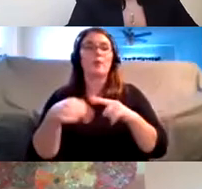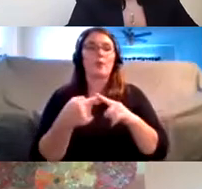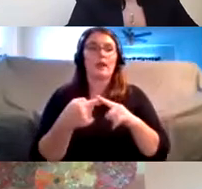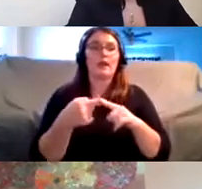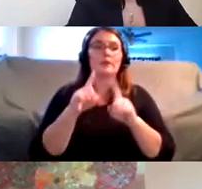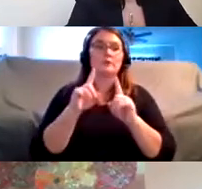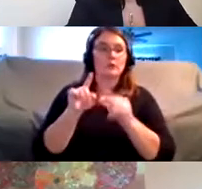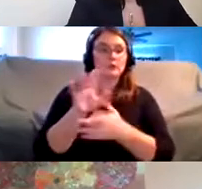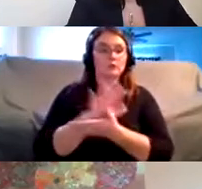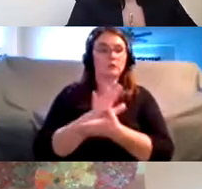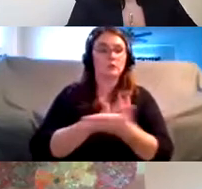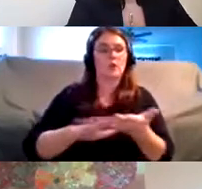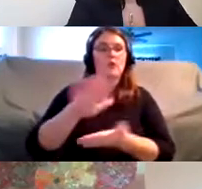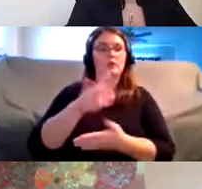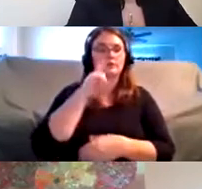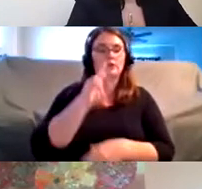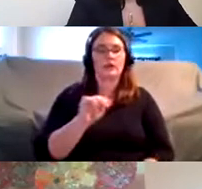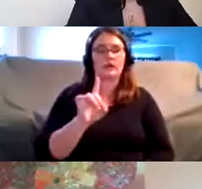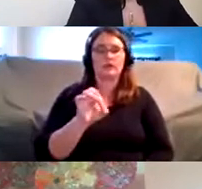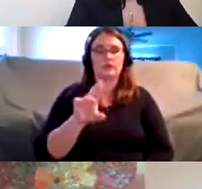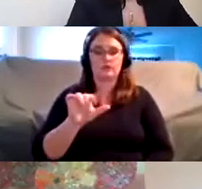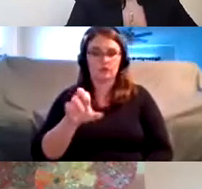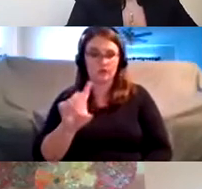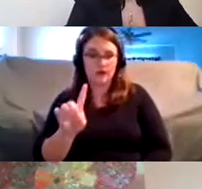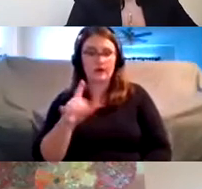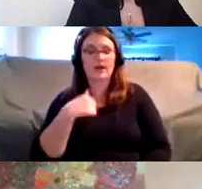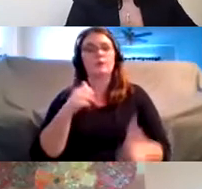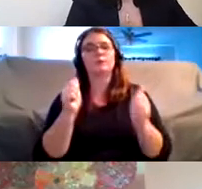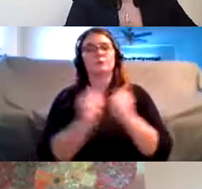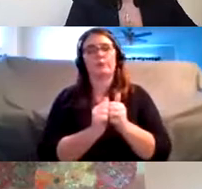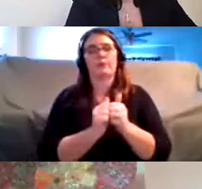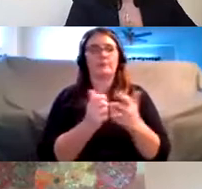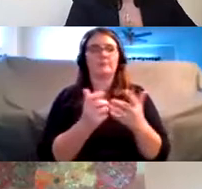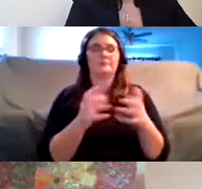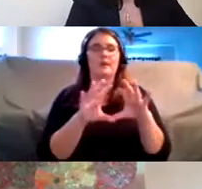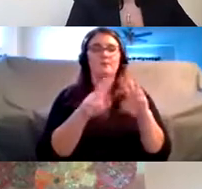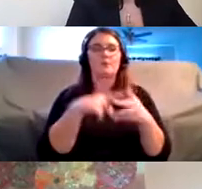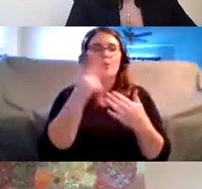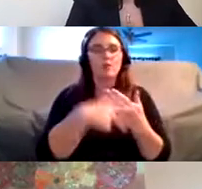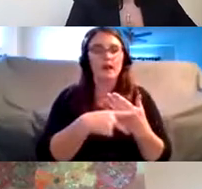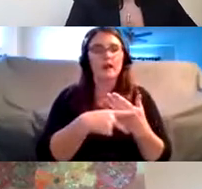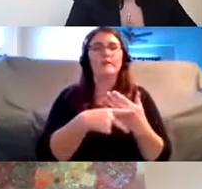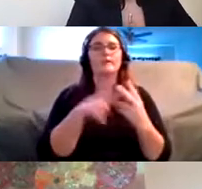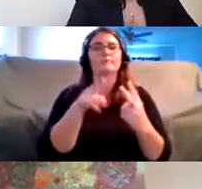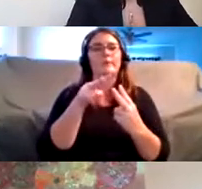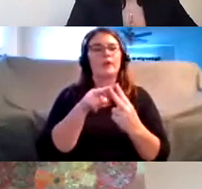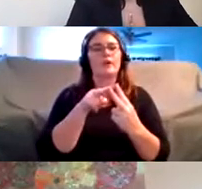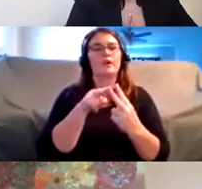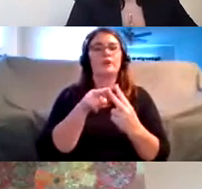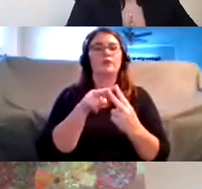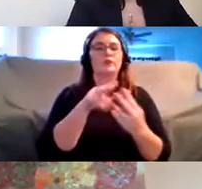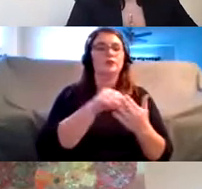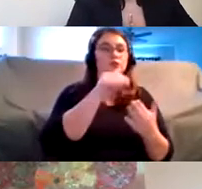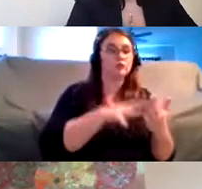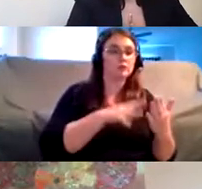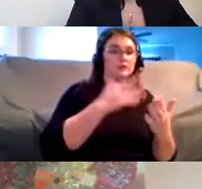at KU in Lawrence. And the Dean Scholars Program paired students of color with faculty of color to talk about different research